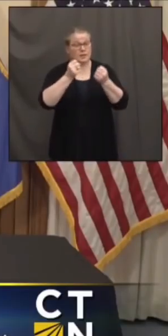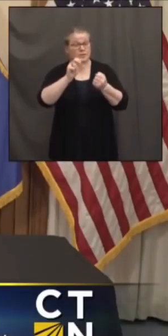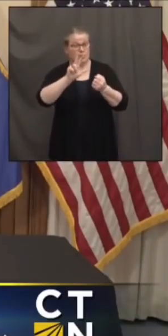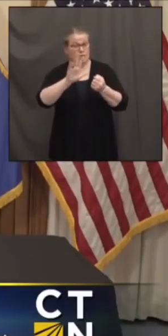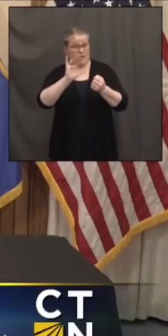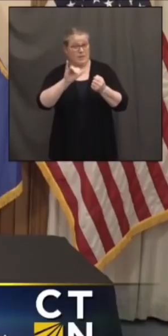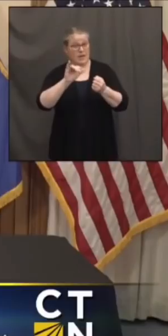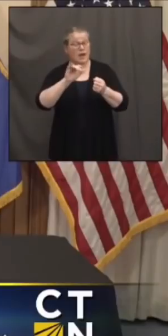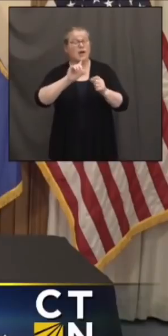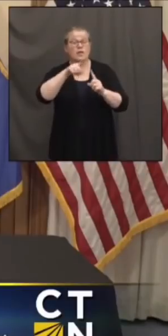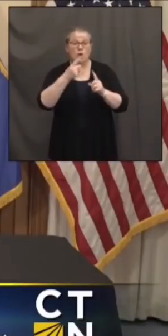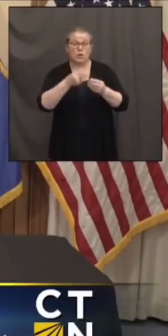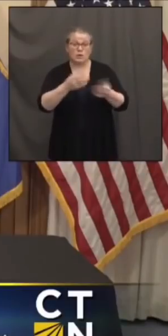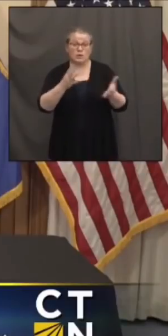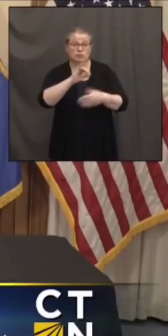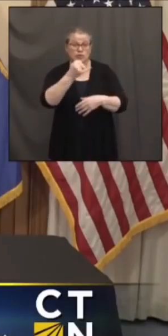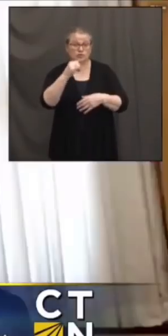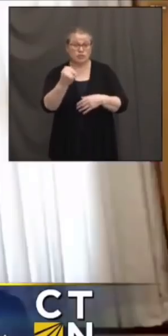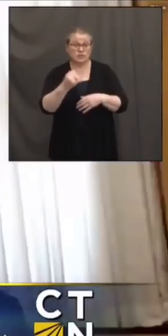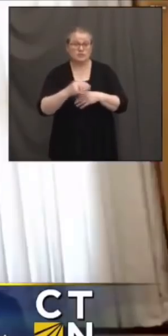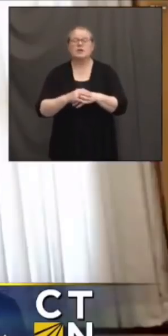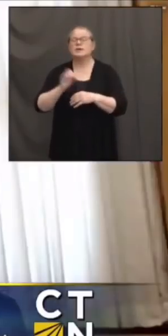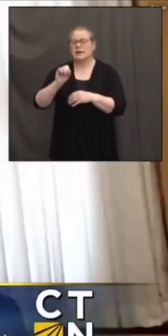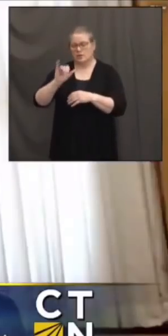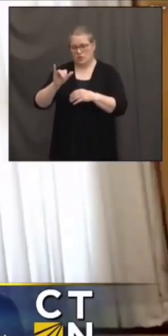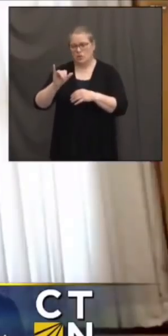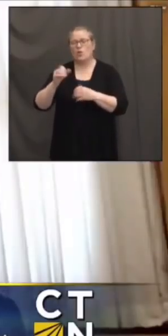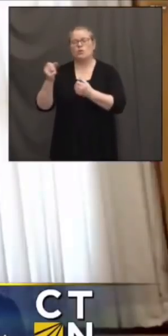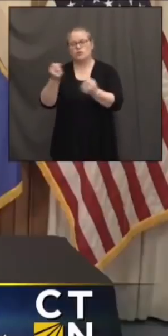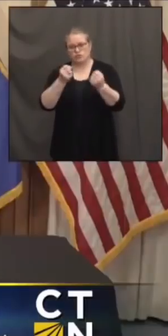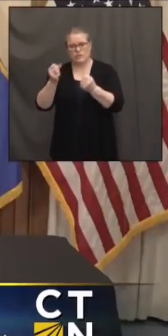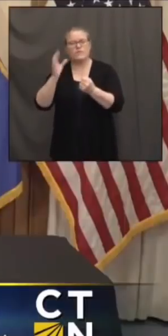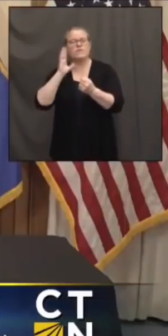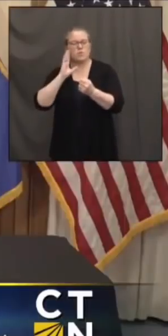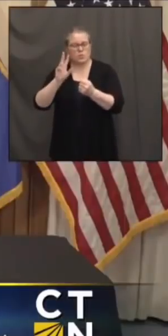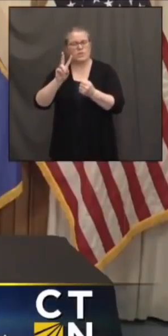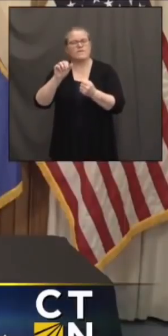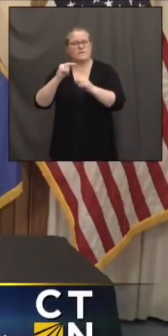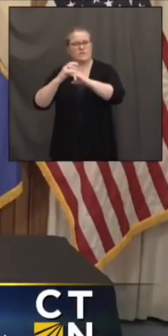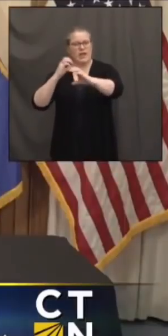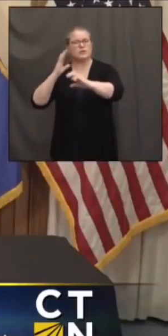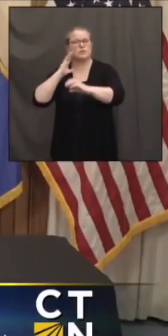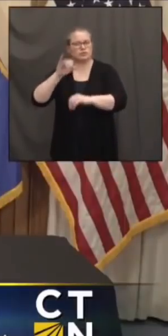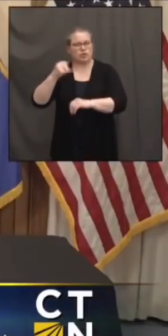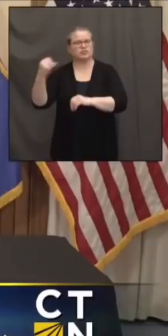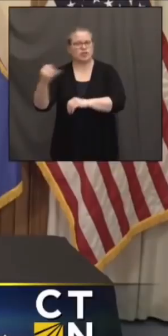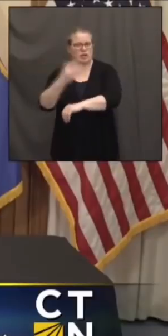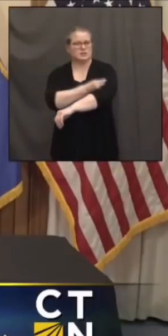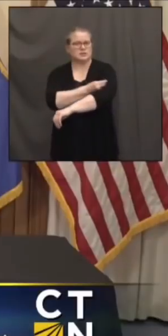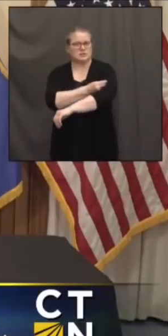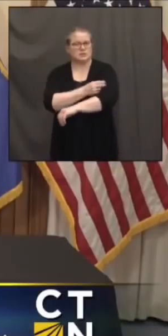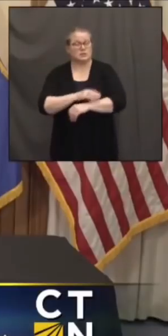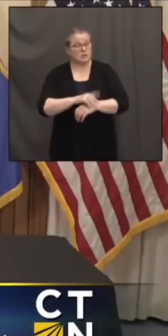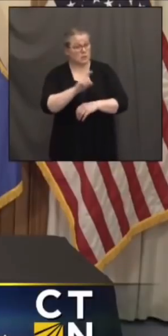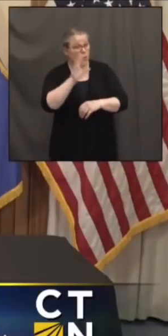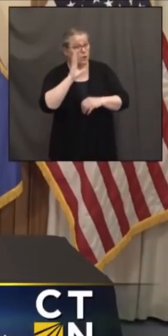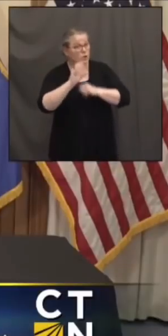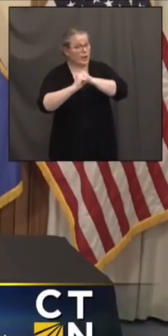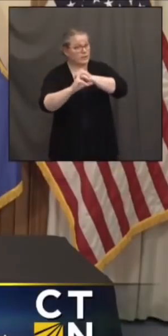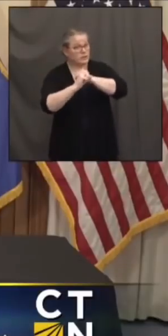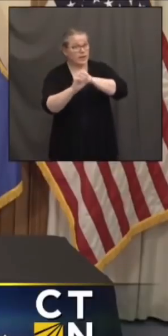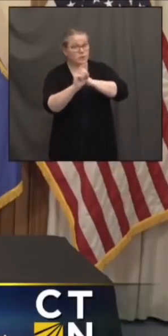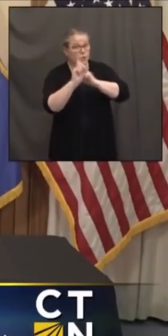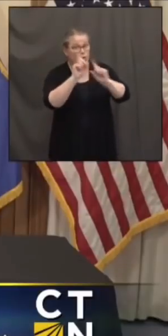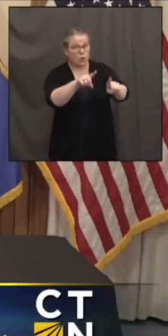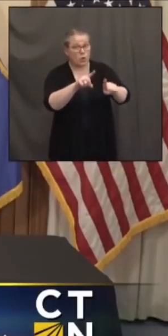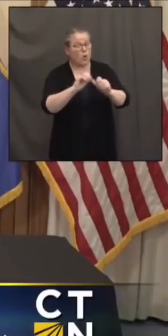Johnson? Yes, those are going to be doing Johnson & Johnson. Okay. And are you going to promote where they're going to be with these local health departments?